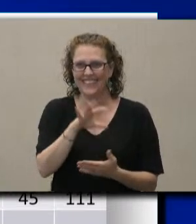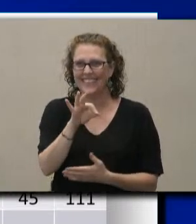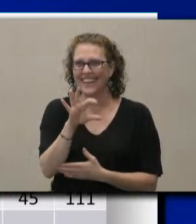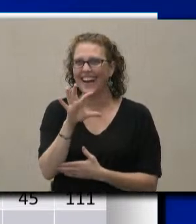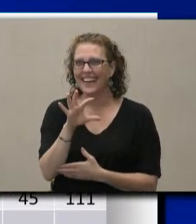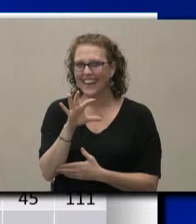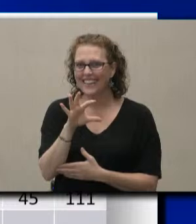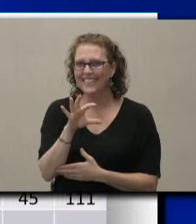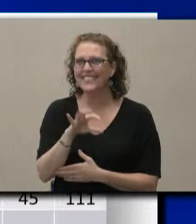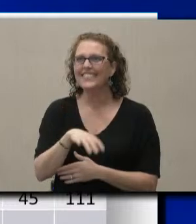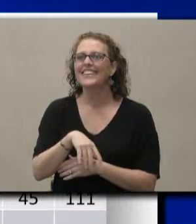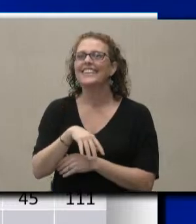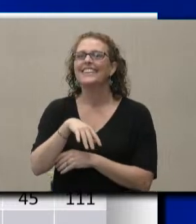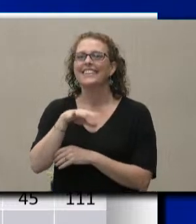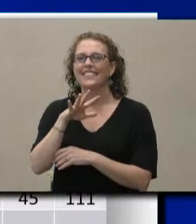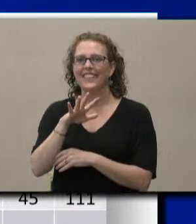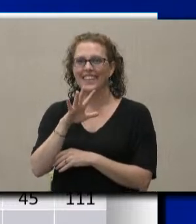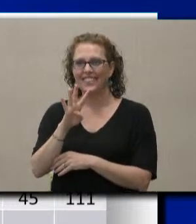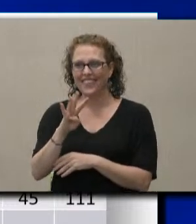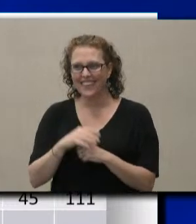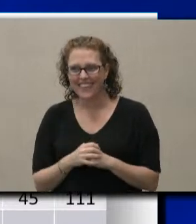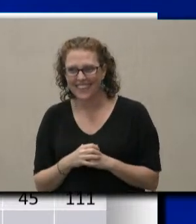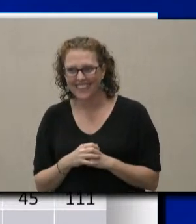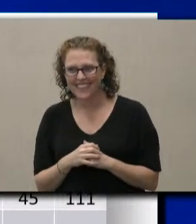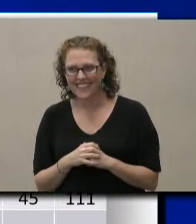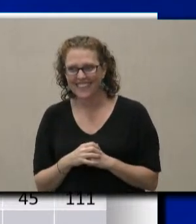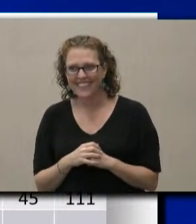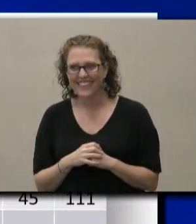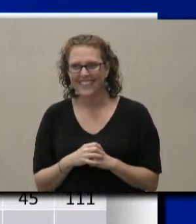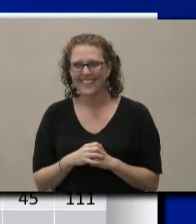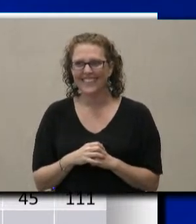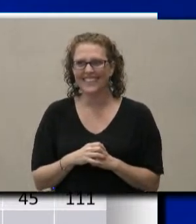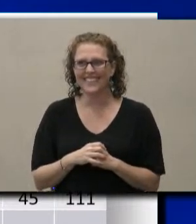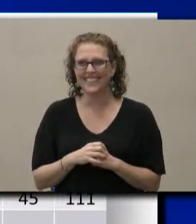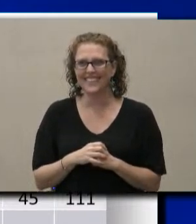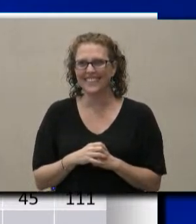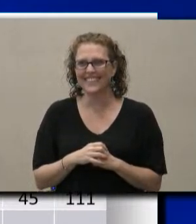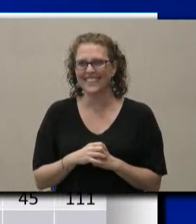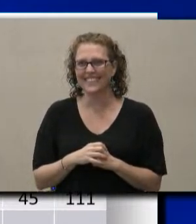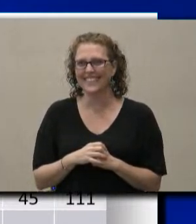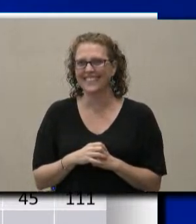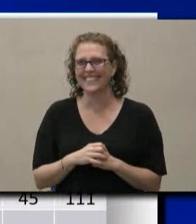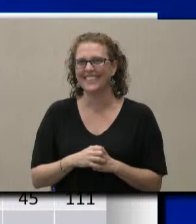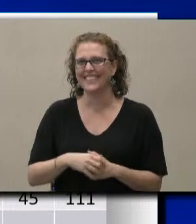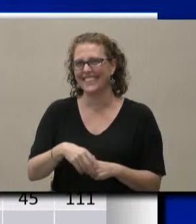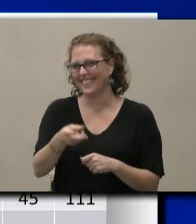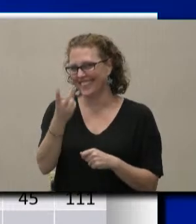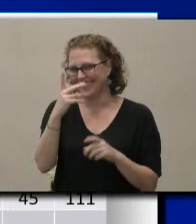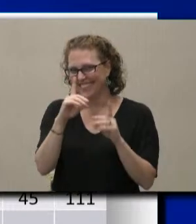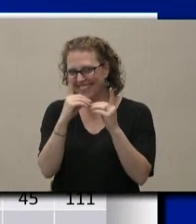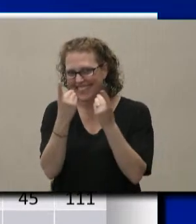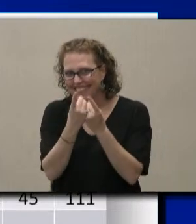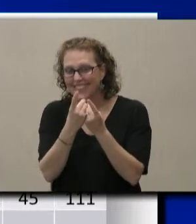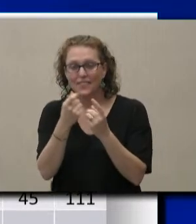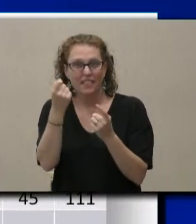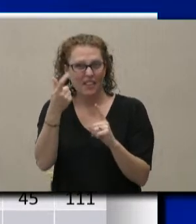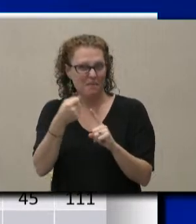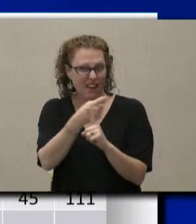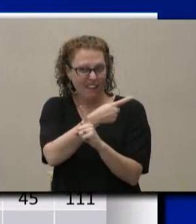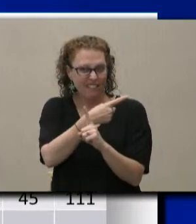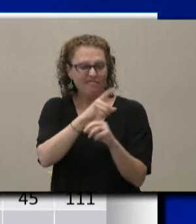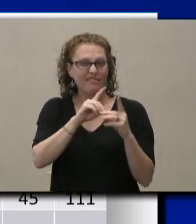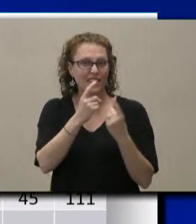15,984. There are 2 districts with impermissible deviations above 10%. That's districts 1 and 4, with a